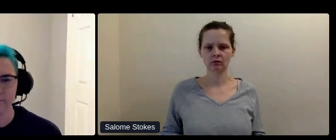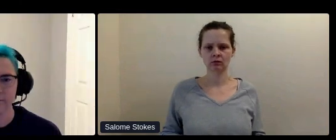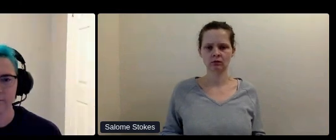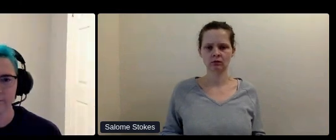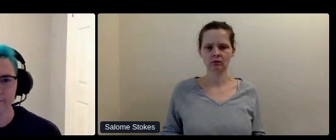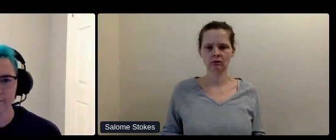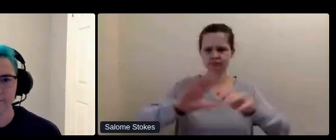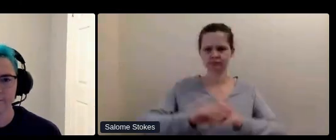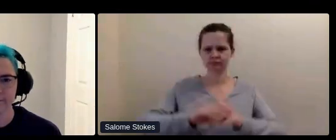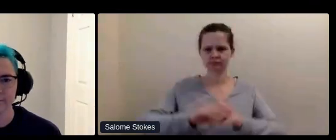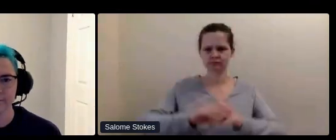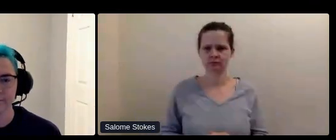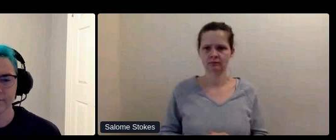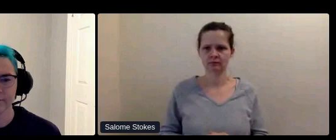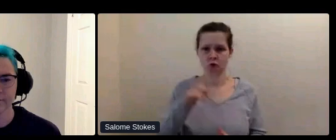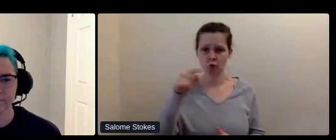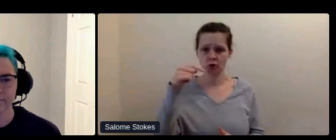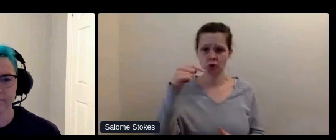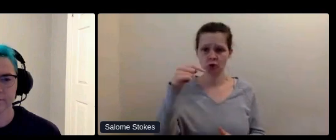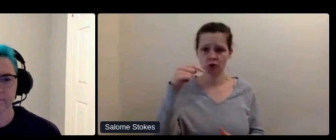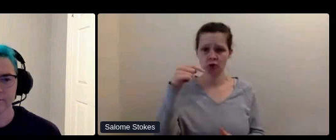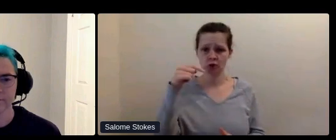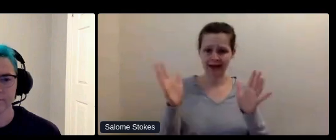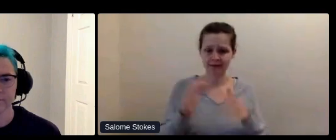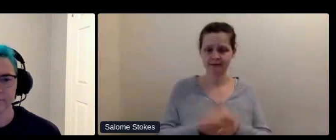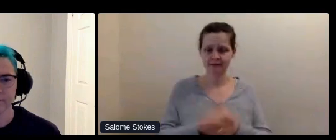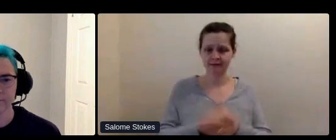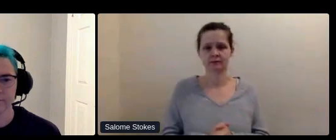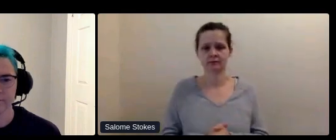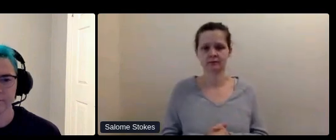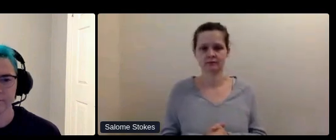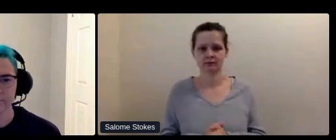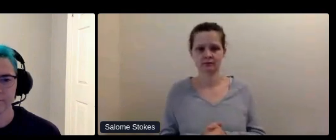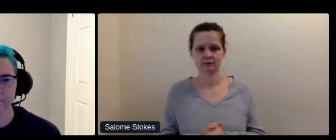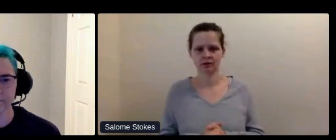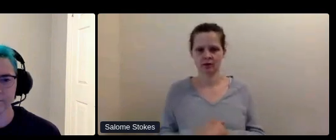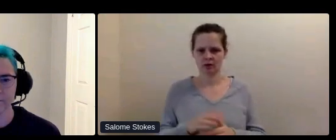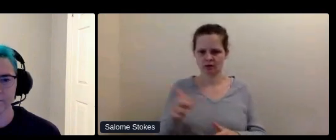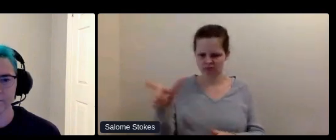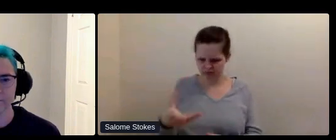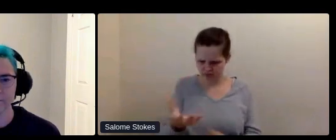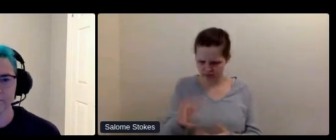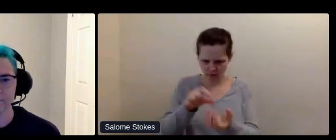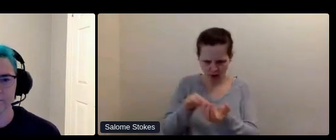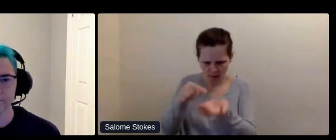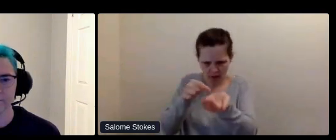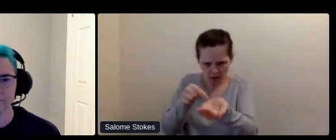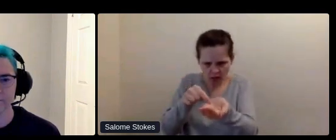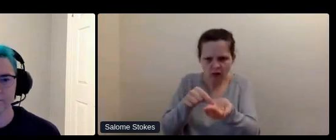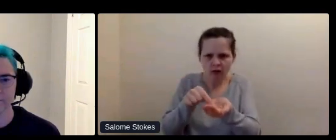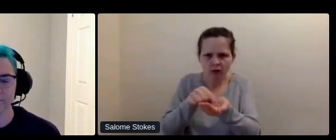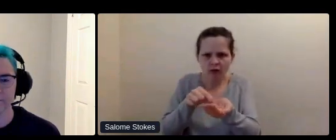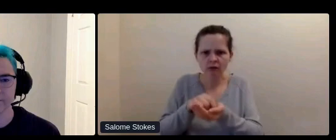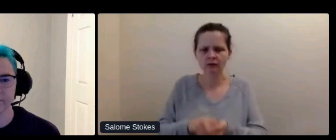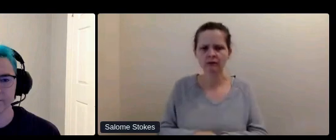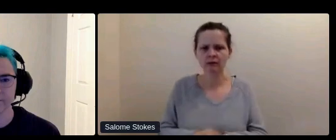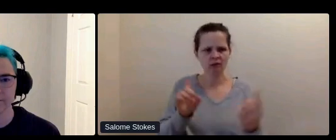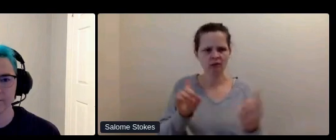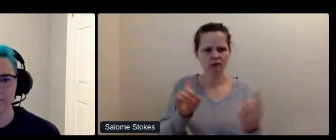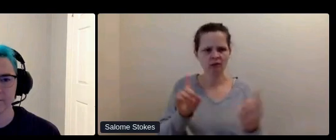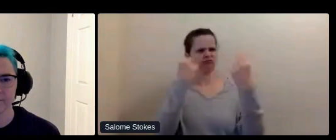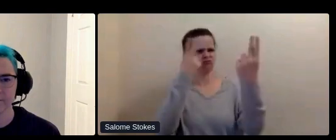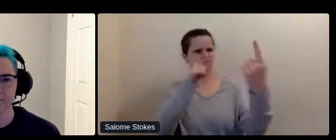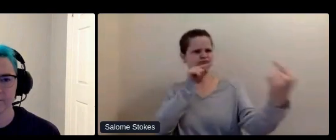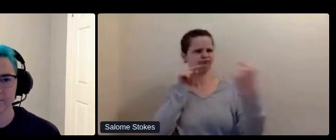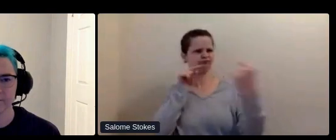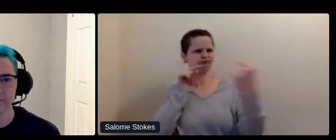son's hands. Atreus holds a marble. What is it you will not tell me? Kratos confronts I can't Atreus. talk about it, but I just need you to trust me. Examining